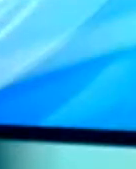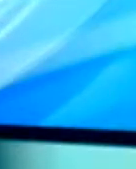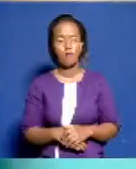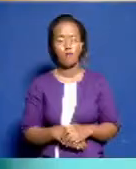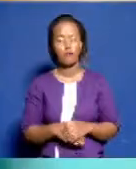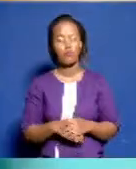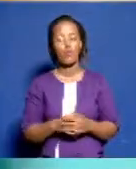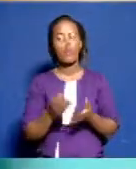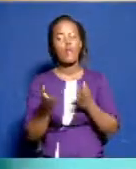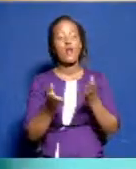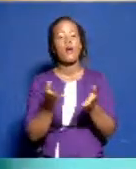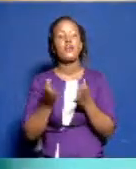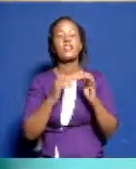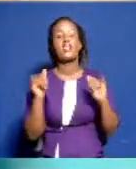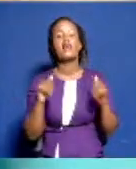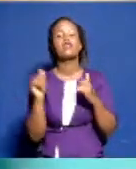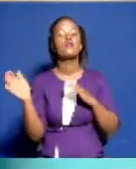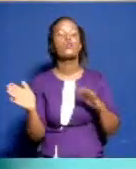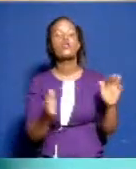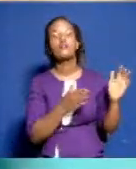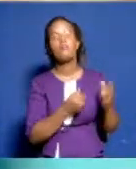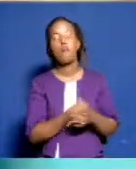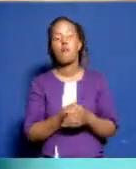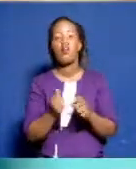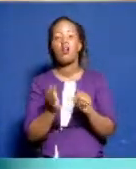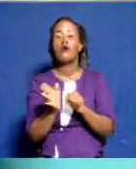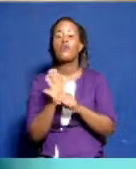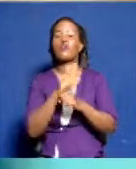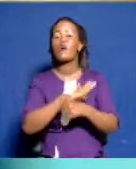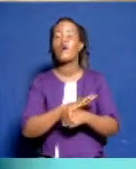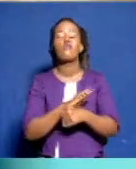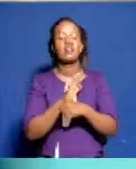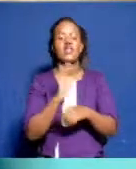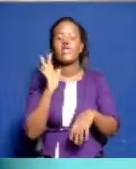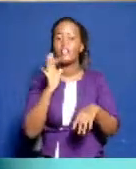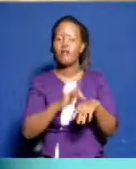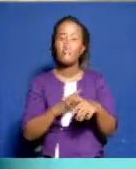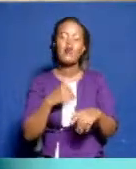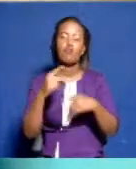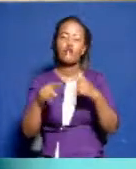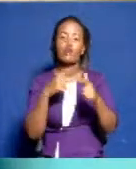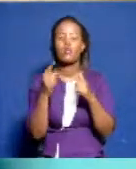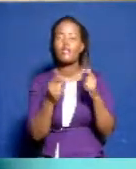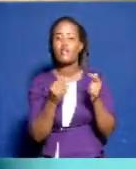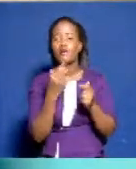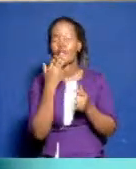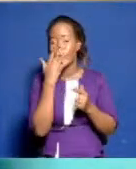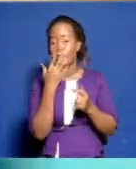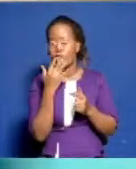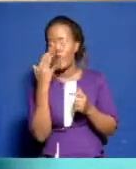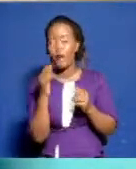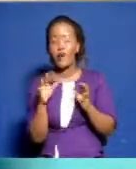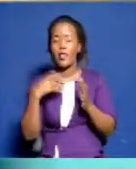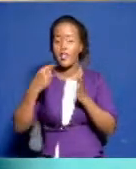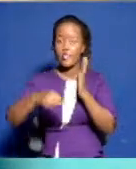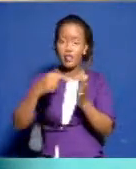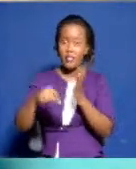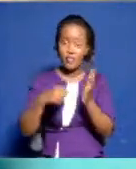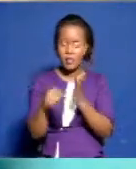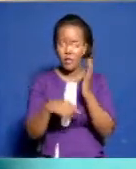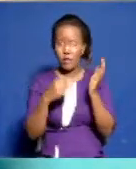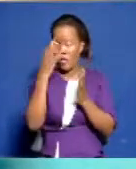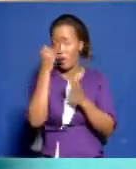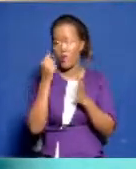In business, the COVID-19 disruptions are still being felt in the flower industry despite a rebound, even as Kenya